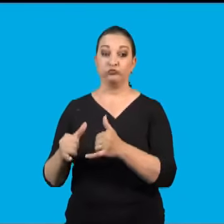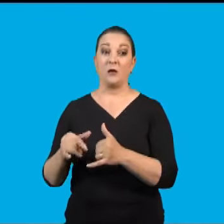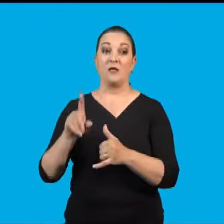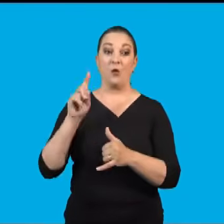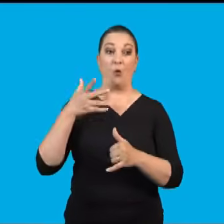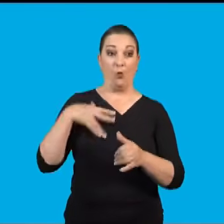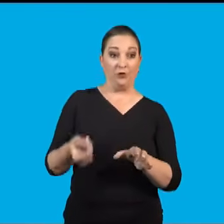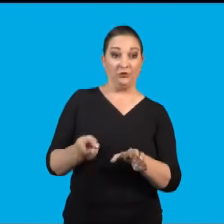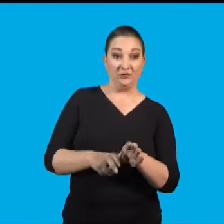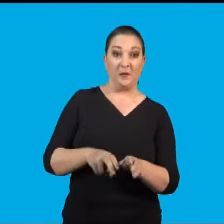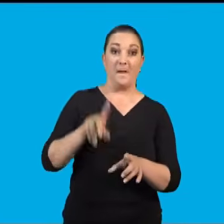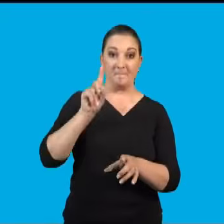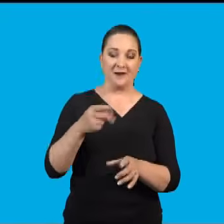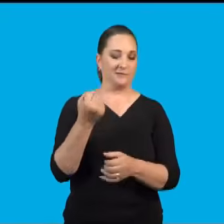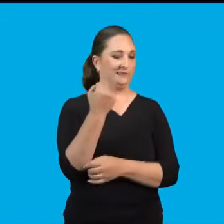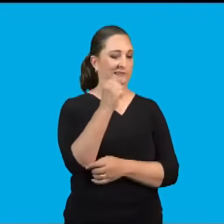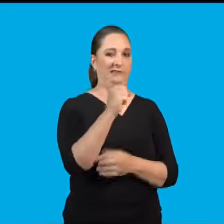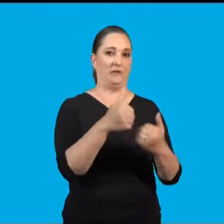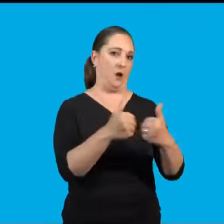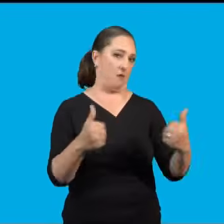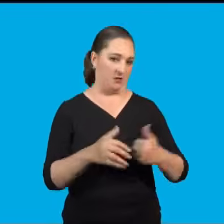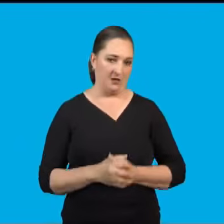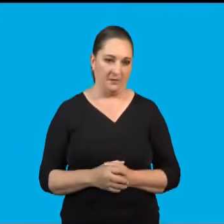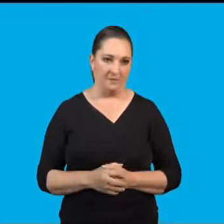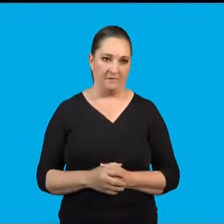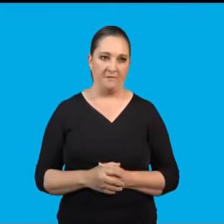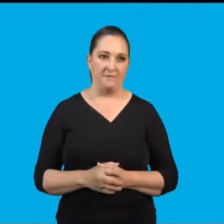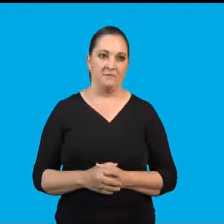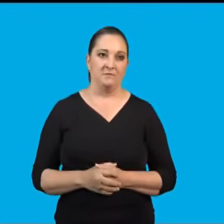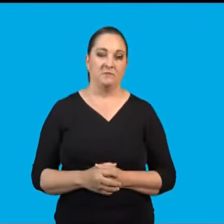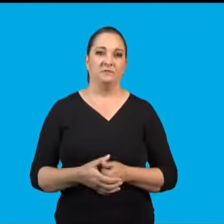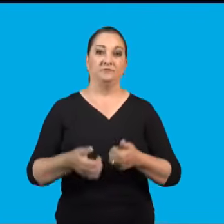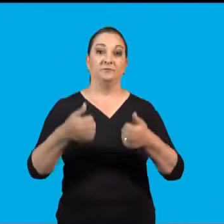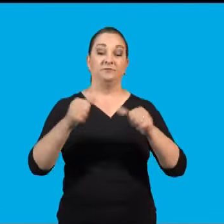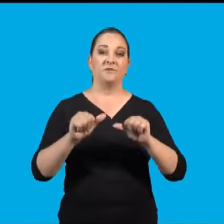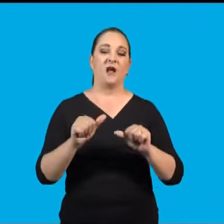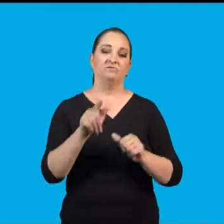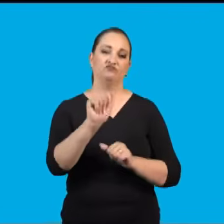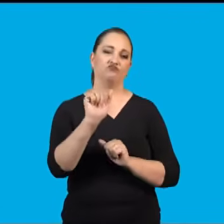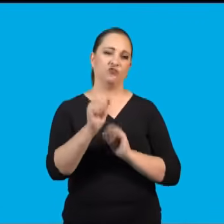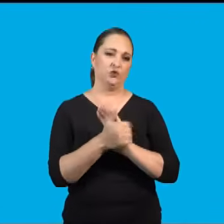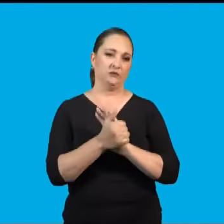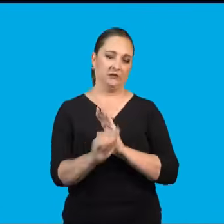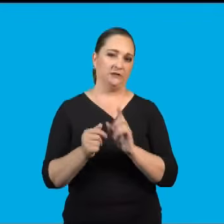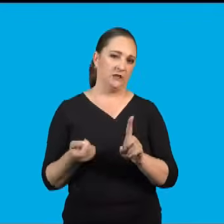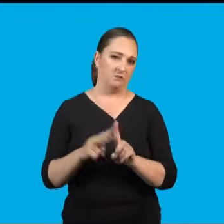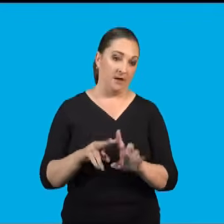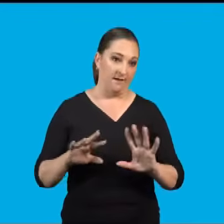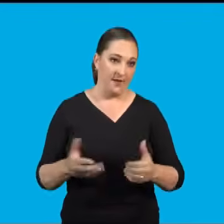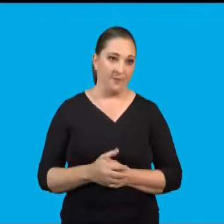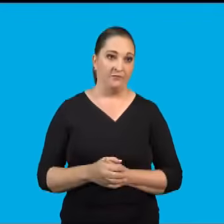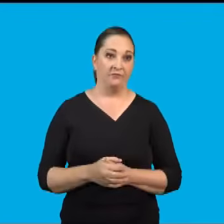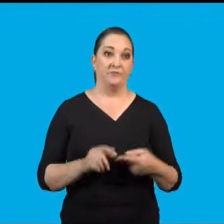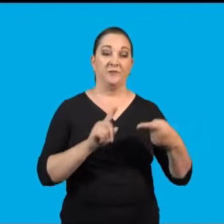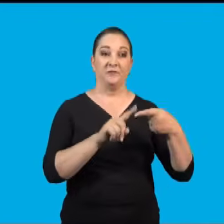be anti-apartheid. Let's look at another example of how to apply your skills. Explain why